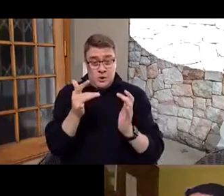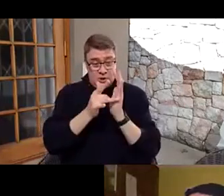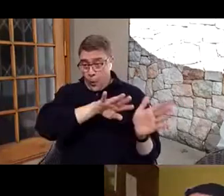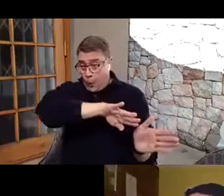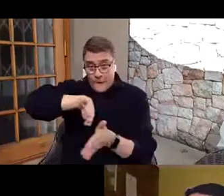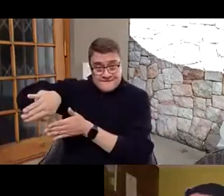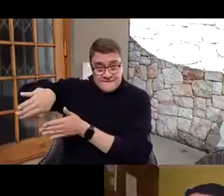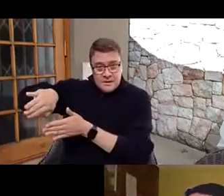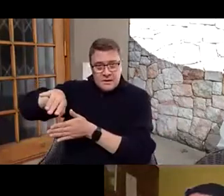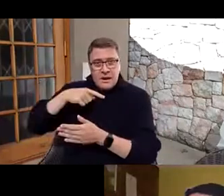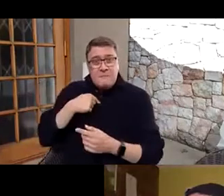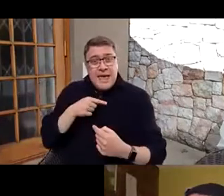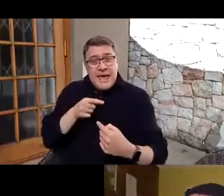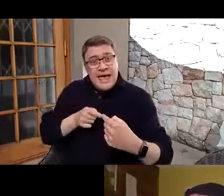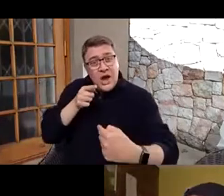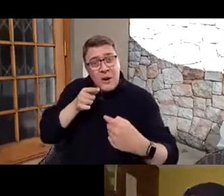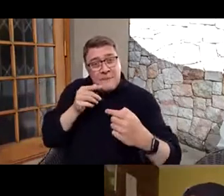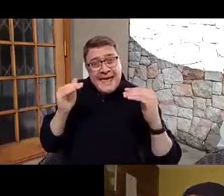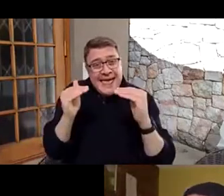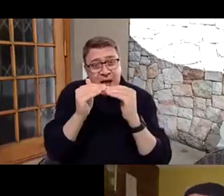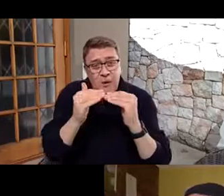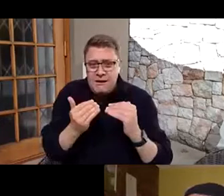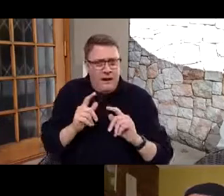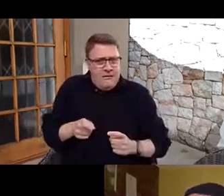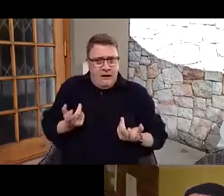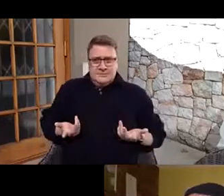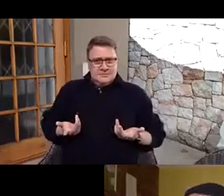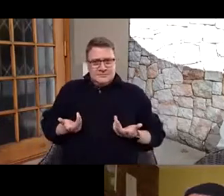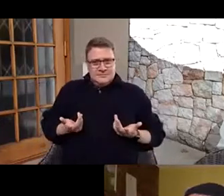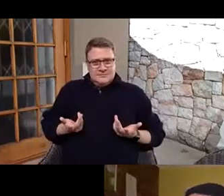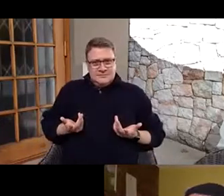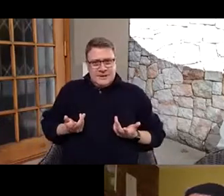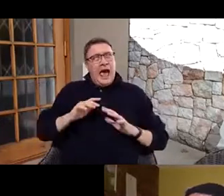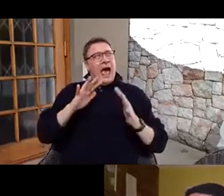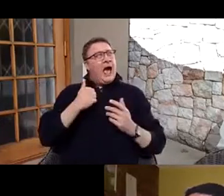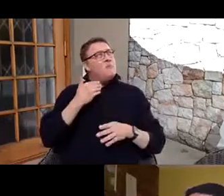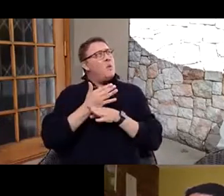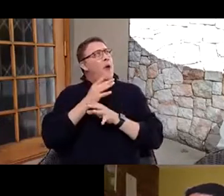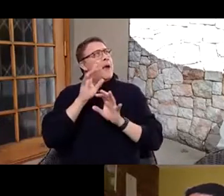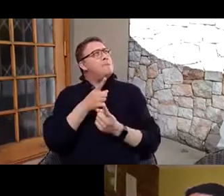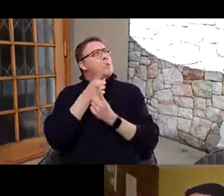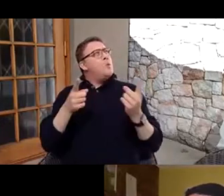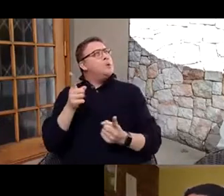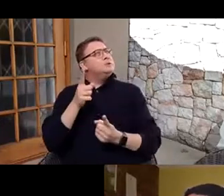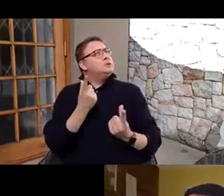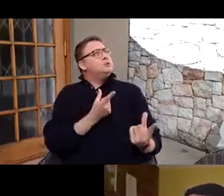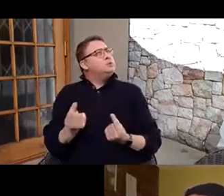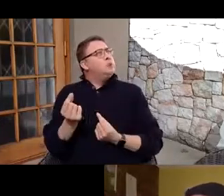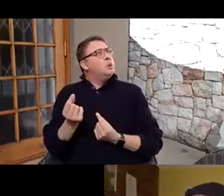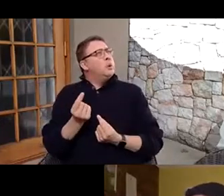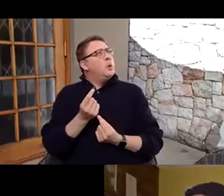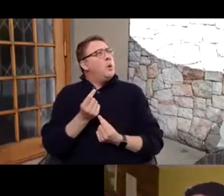can compete or work in the field that I'm working in. I don't know how I would be able to make a living for